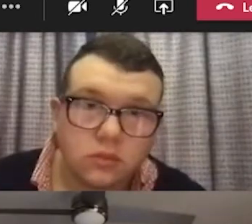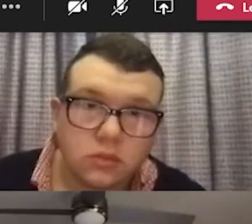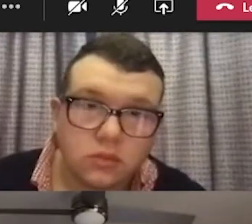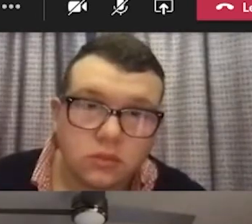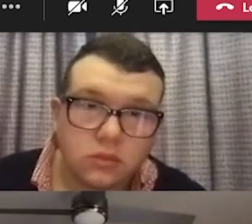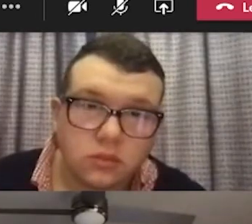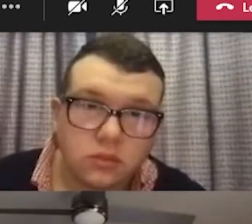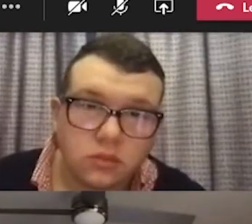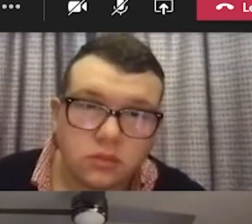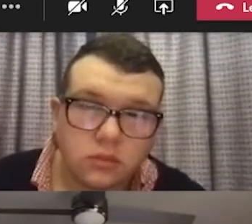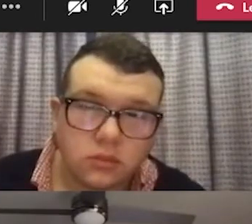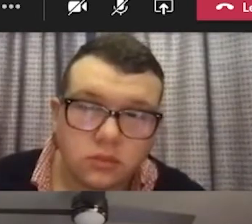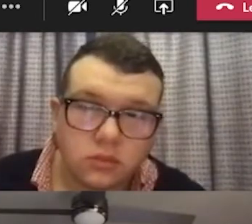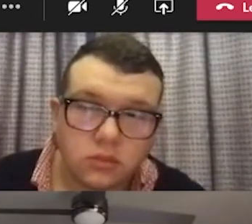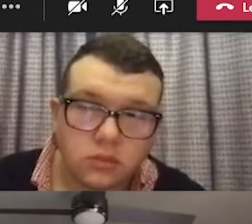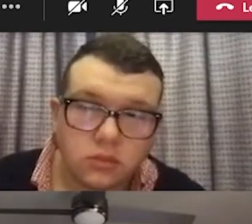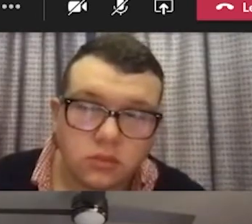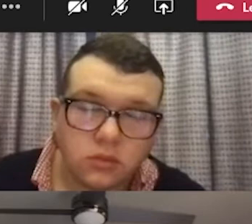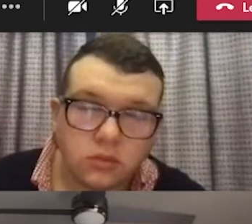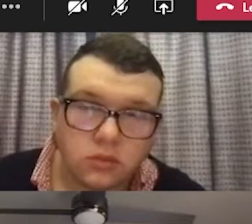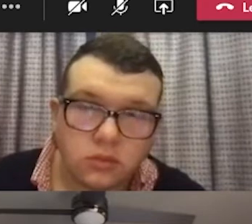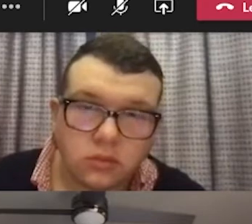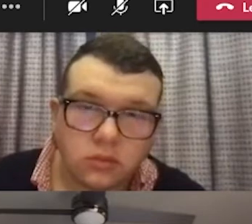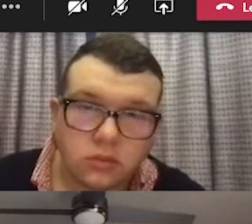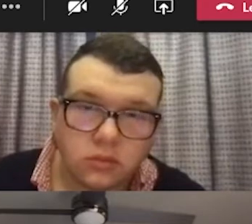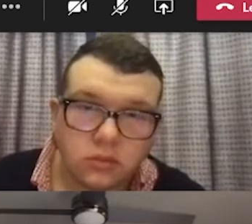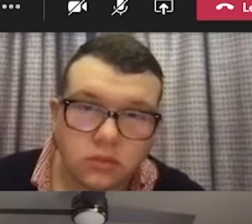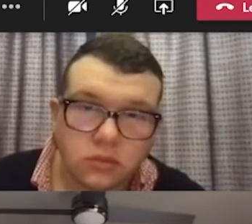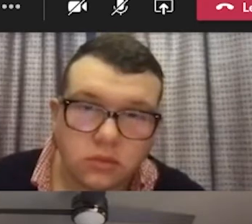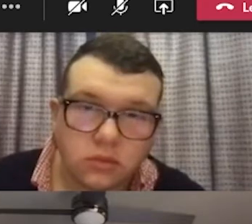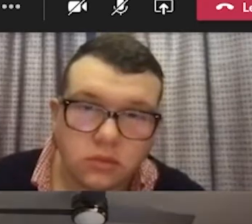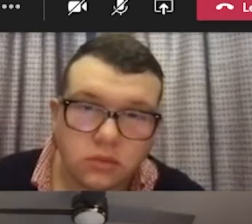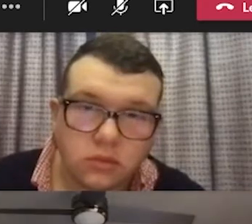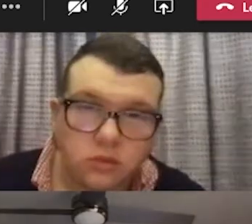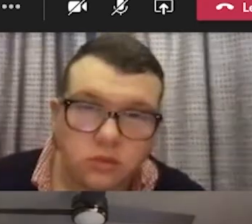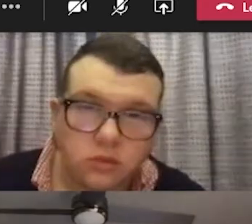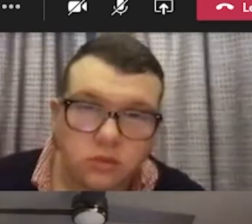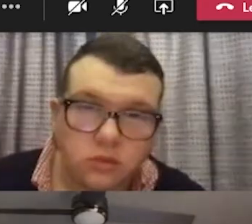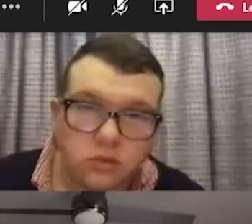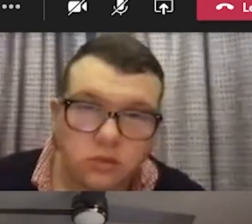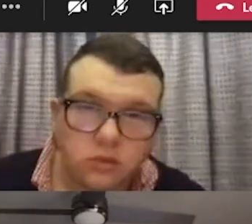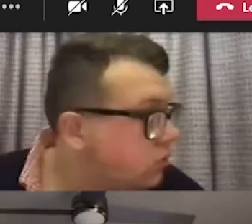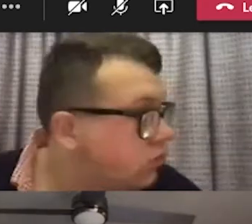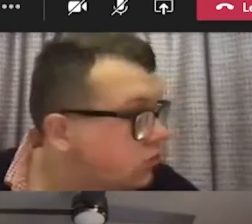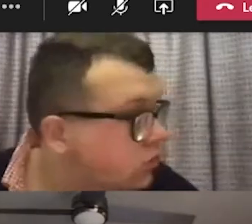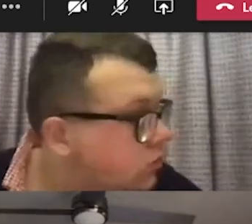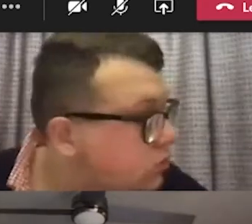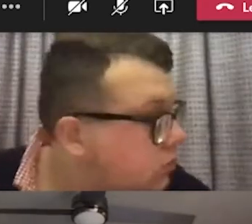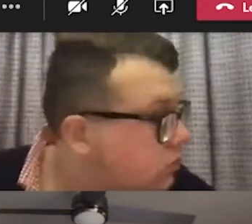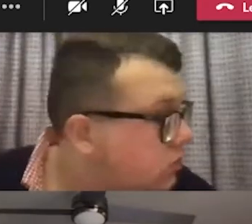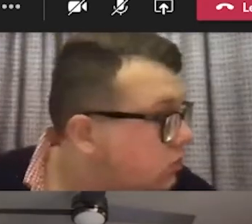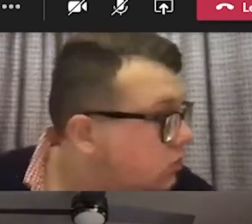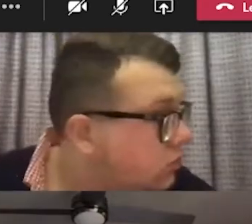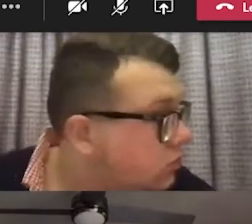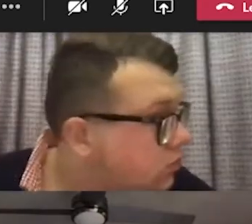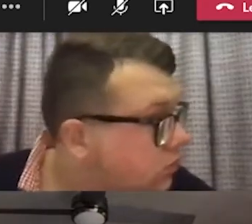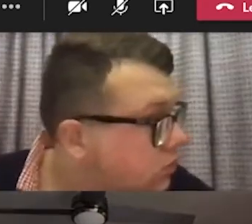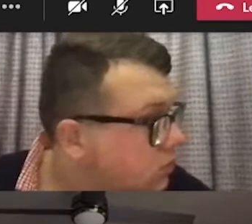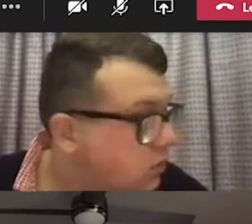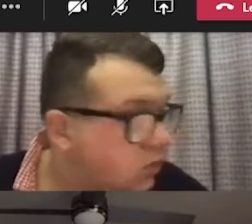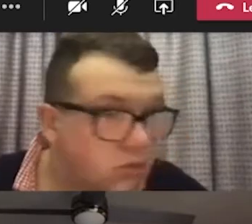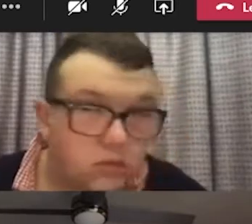I think like it's definitely there's a challenge between, like do we prioritize physical health or do we